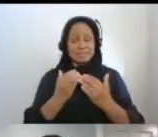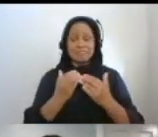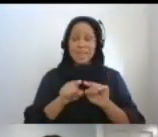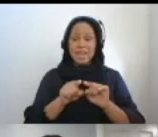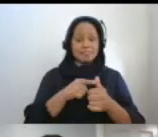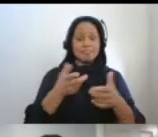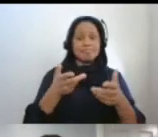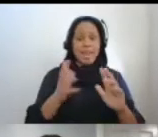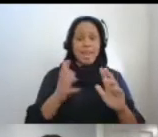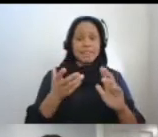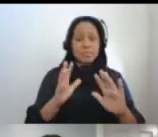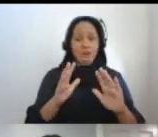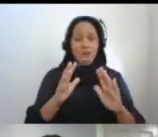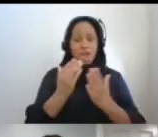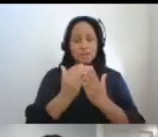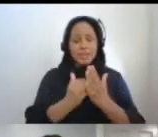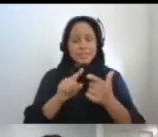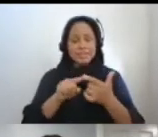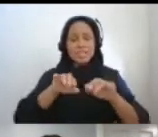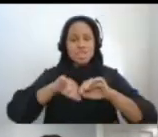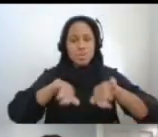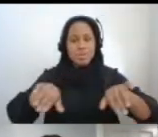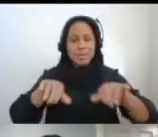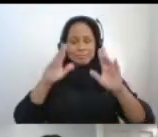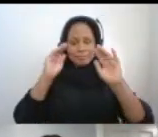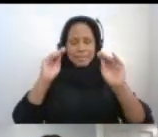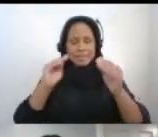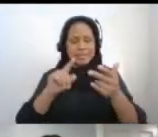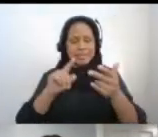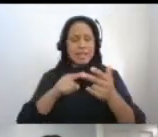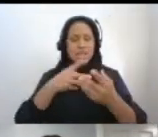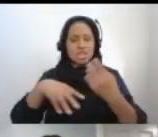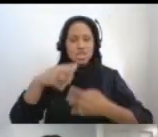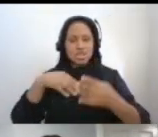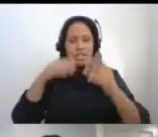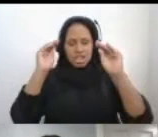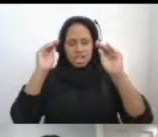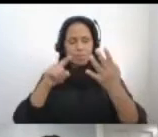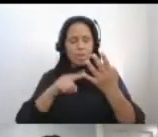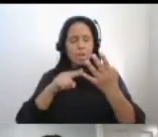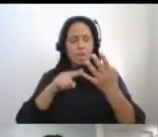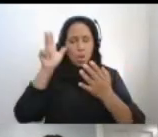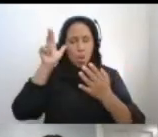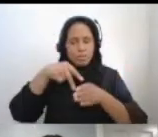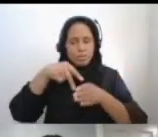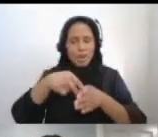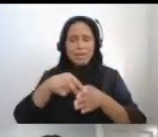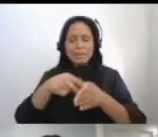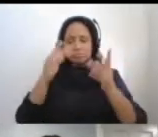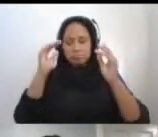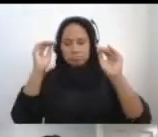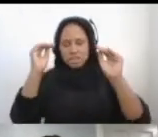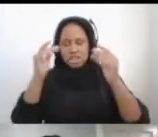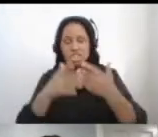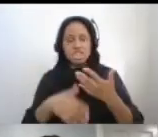lessons or swimming lessons or socialization lessons, horseback riding, camps as well whenever they're